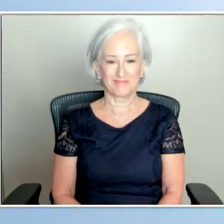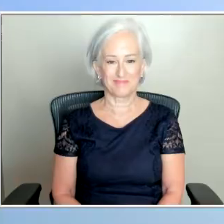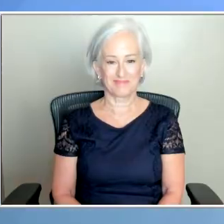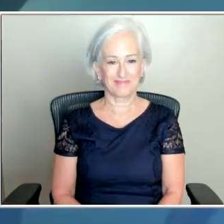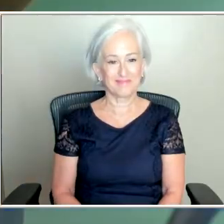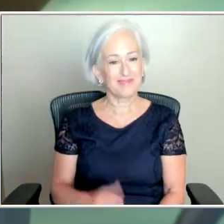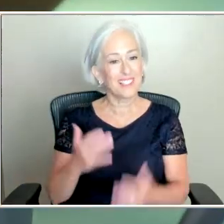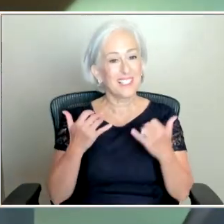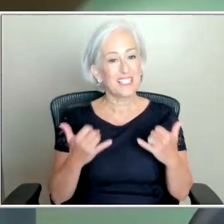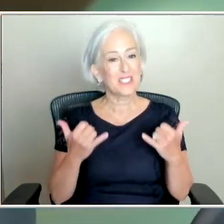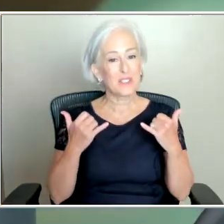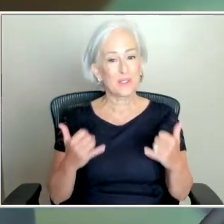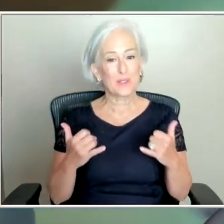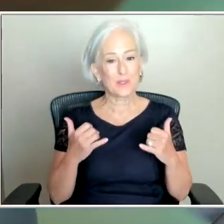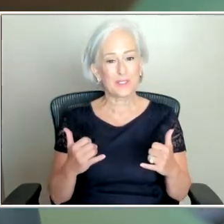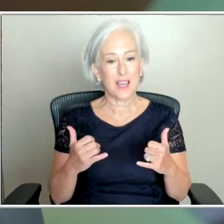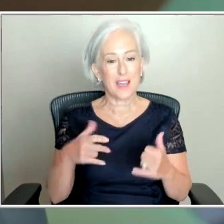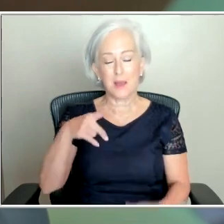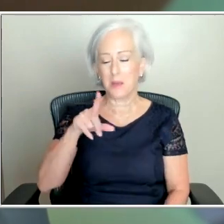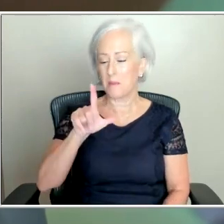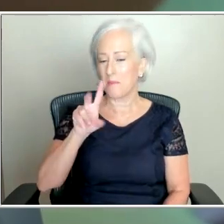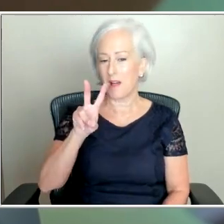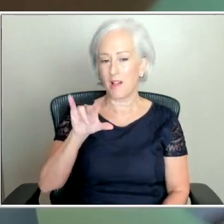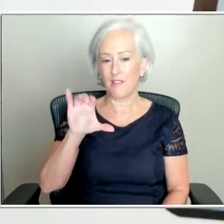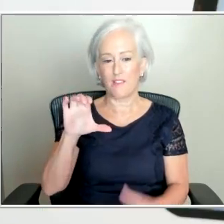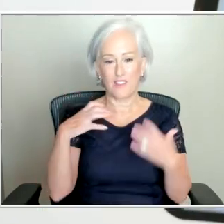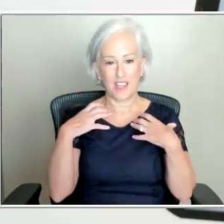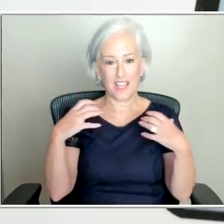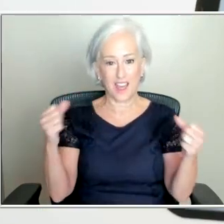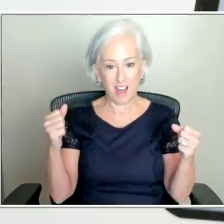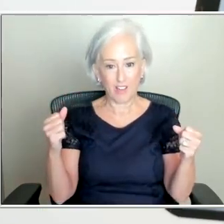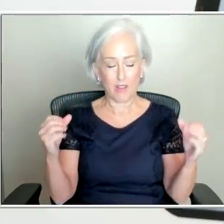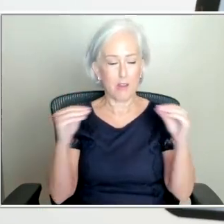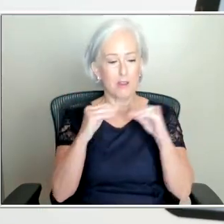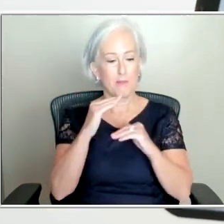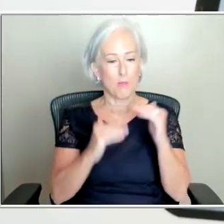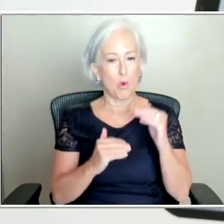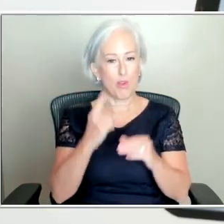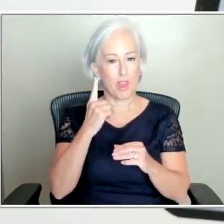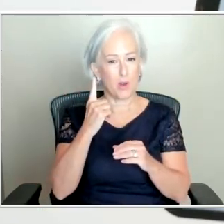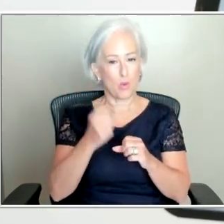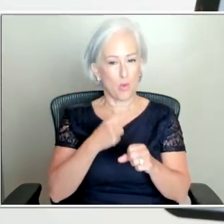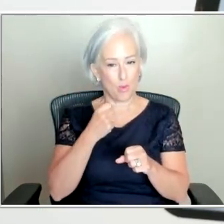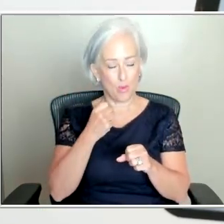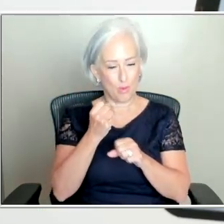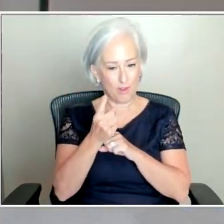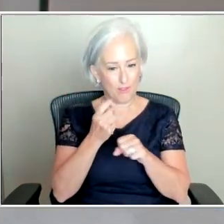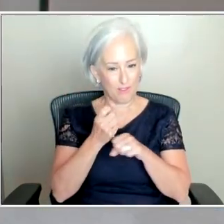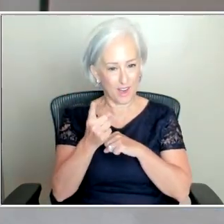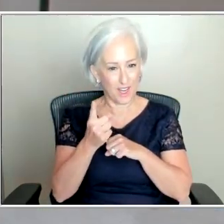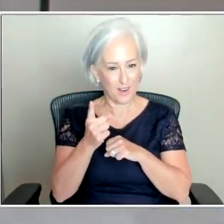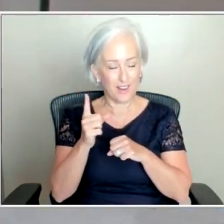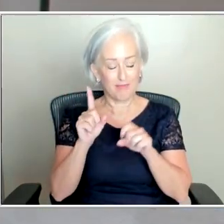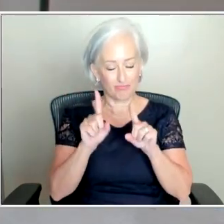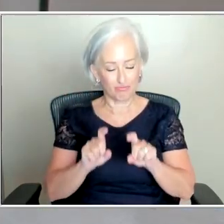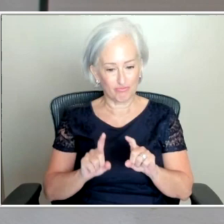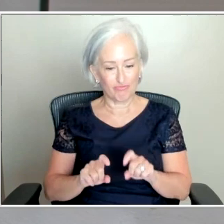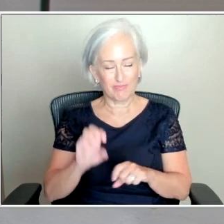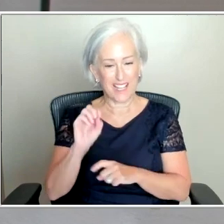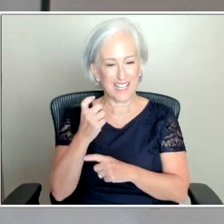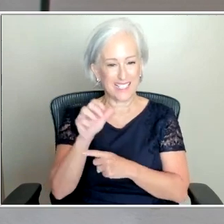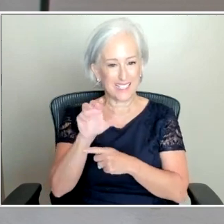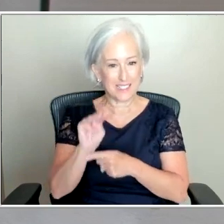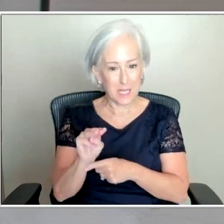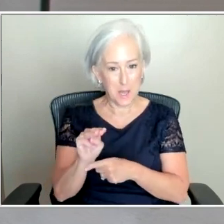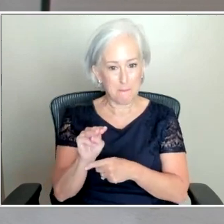up today, pelvic health goes way beyond just a yearly exam. Coming up, a candid look at the range of treatments for issues that